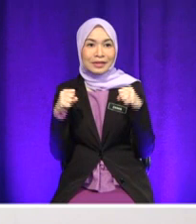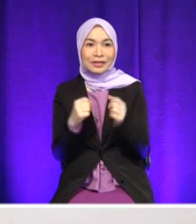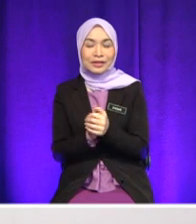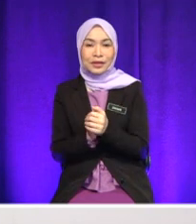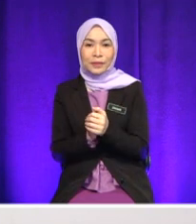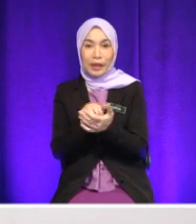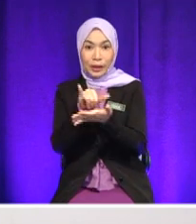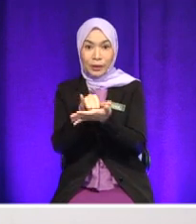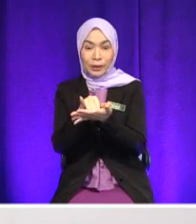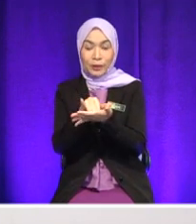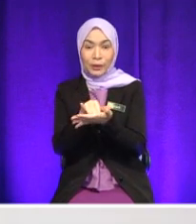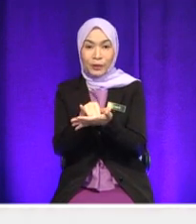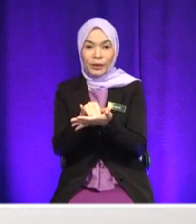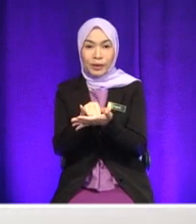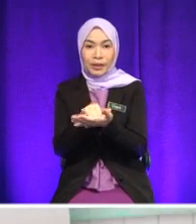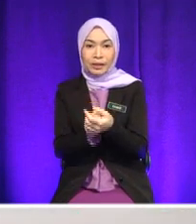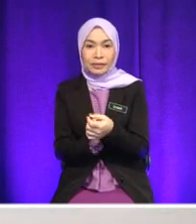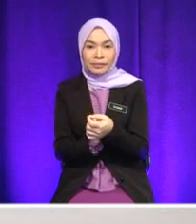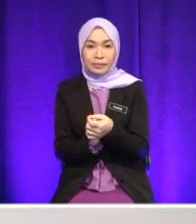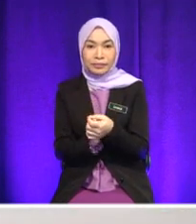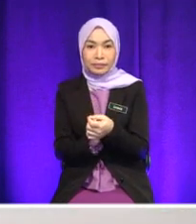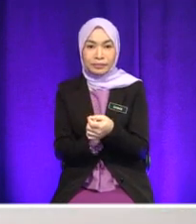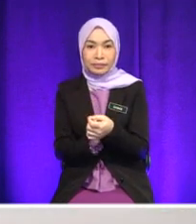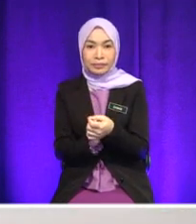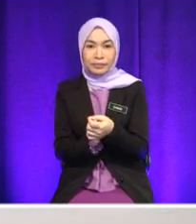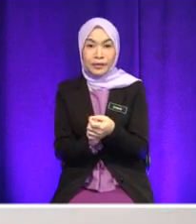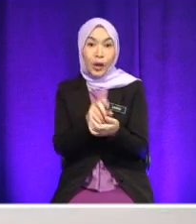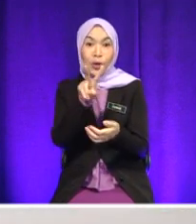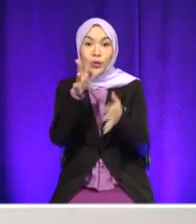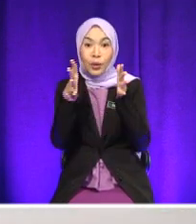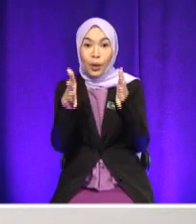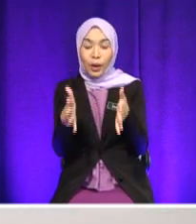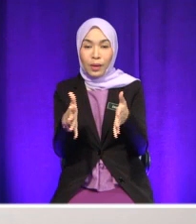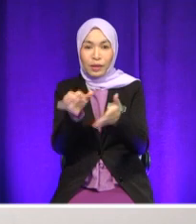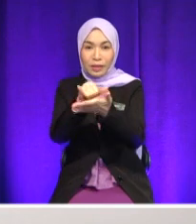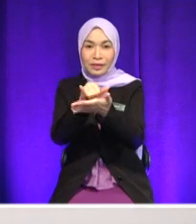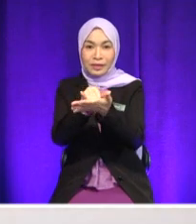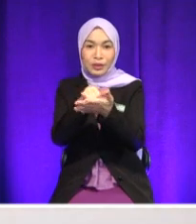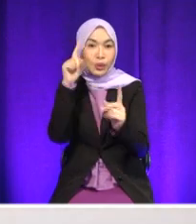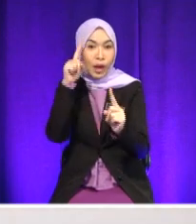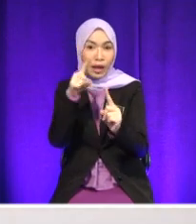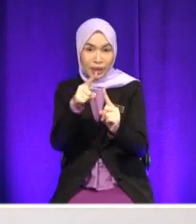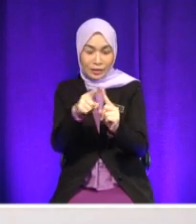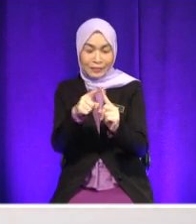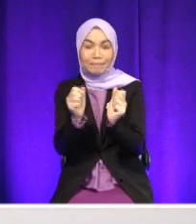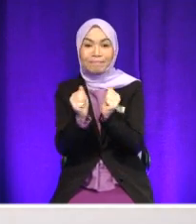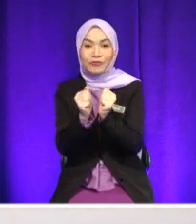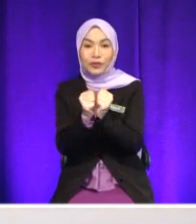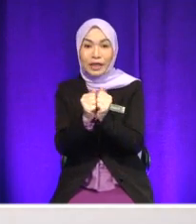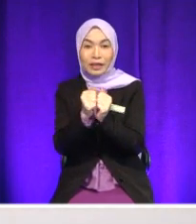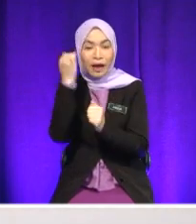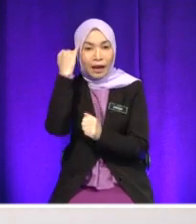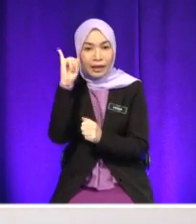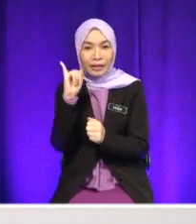that we can see that when Zichen agree with Rachel, she also like paraphrase Rachel's idea, right? For Yeah. example, the